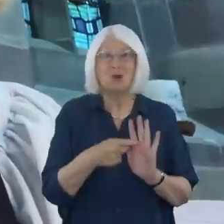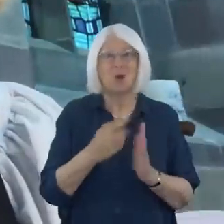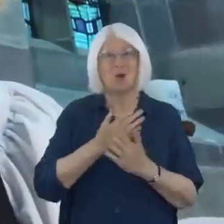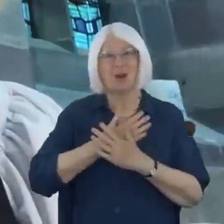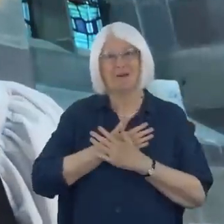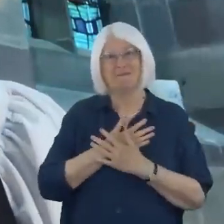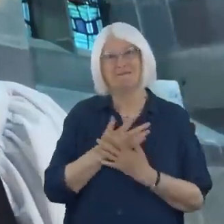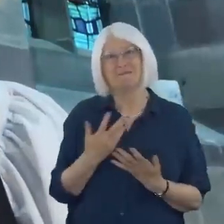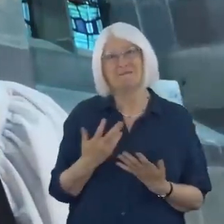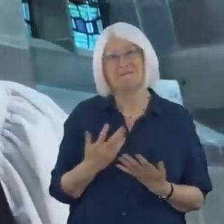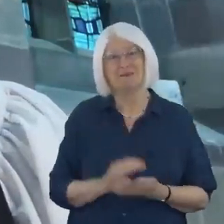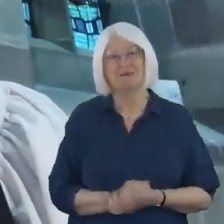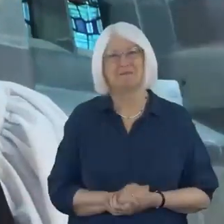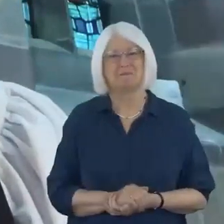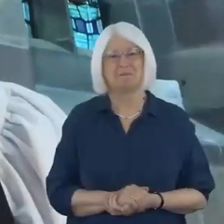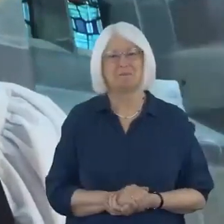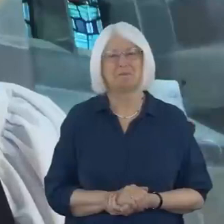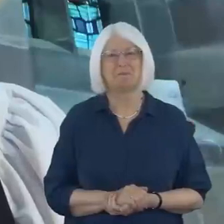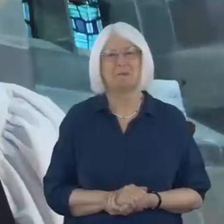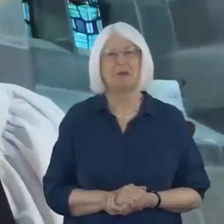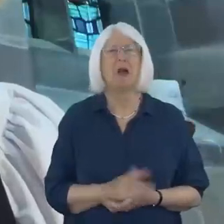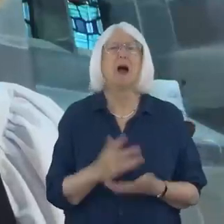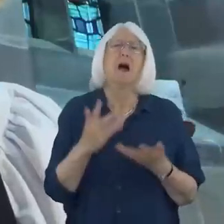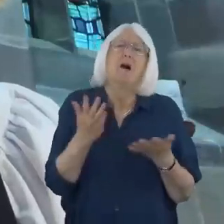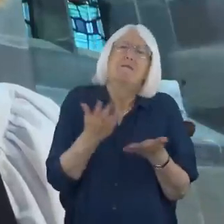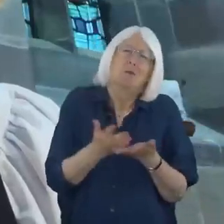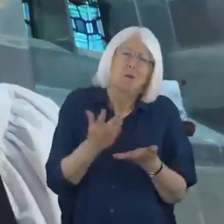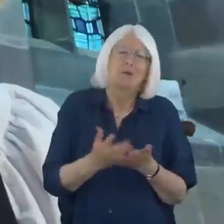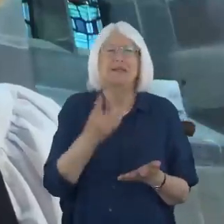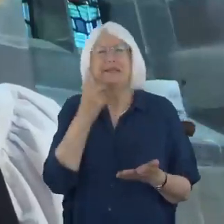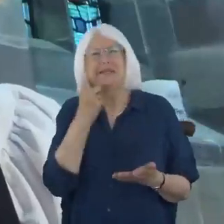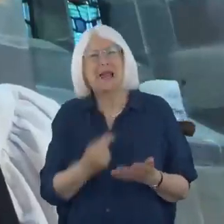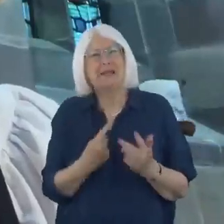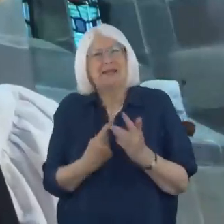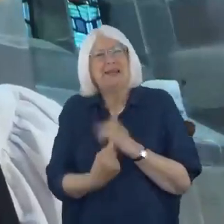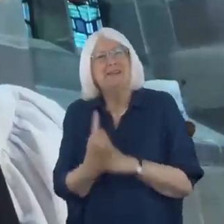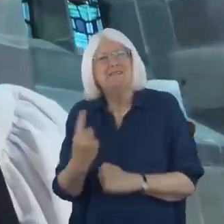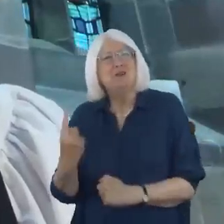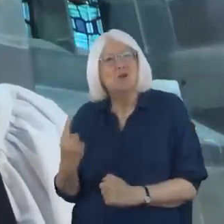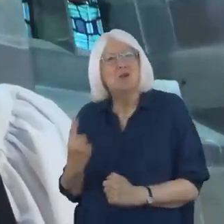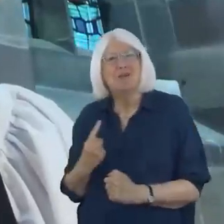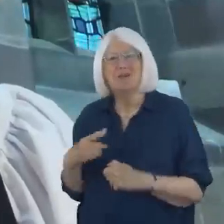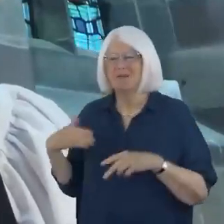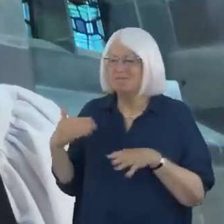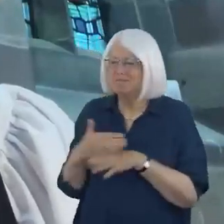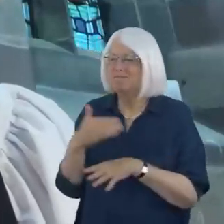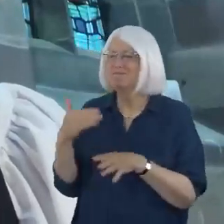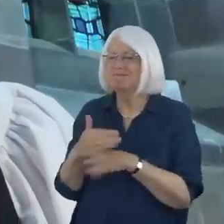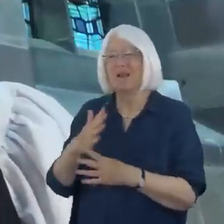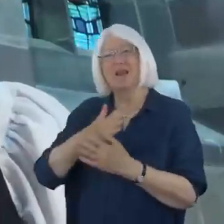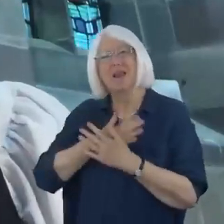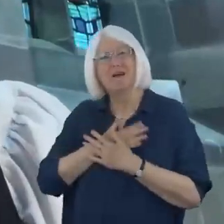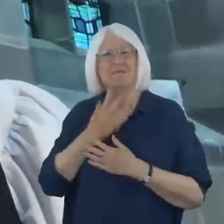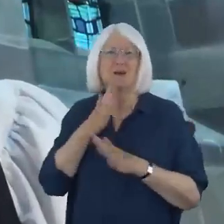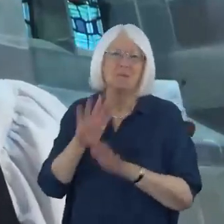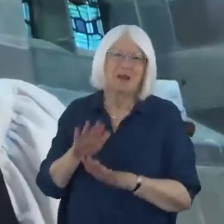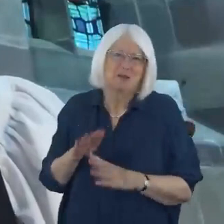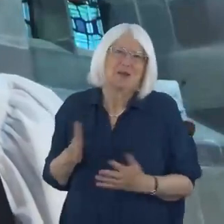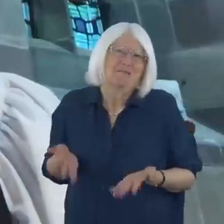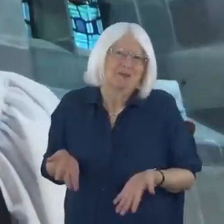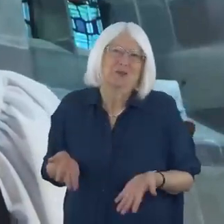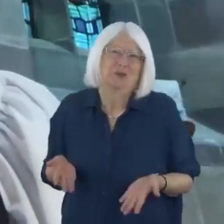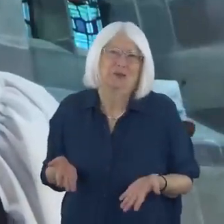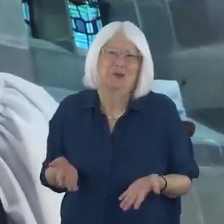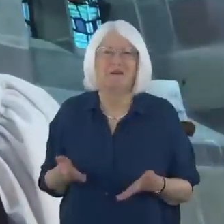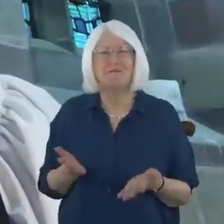This is not to say that we are unable to undertake individual acts of love and compassion. Indeed, I would suggest